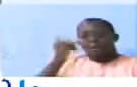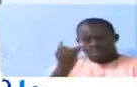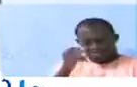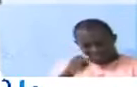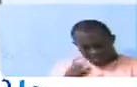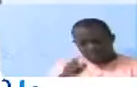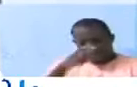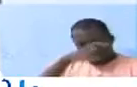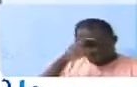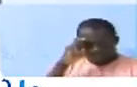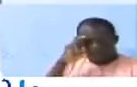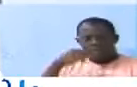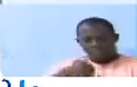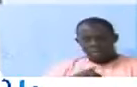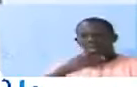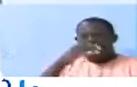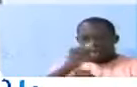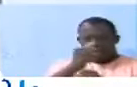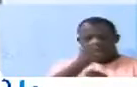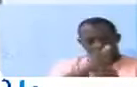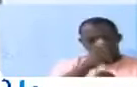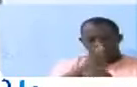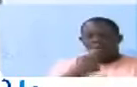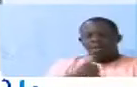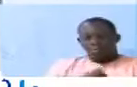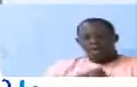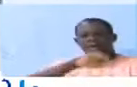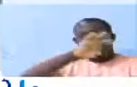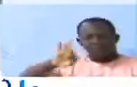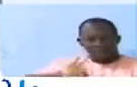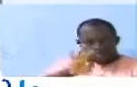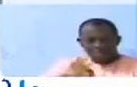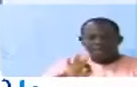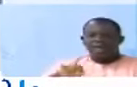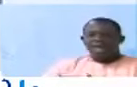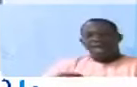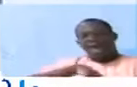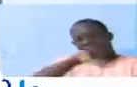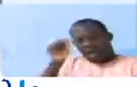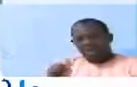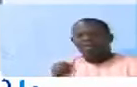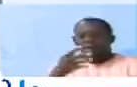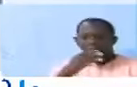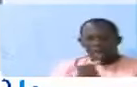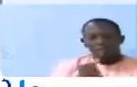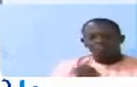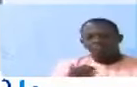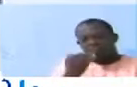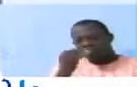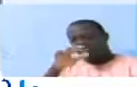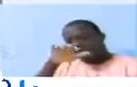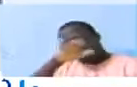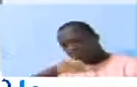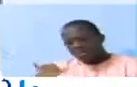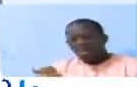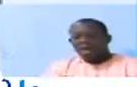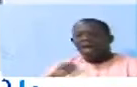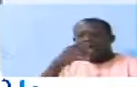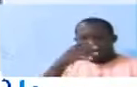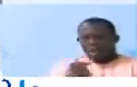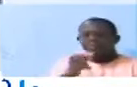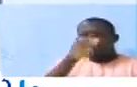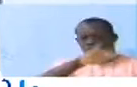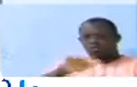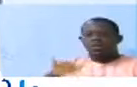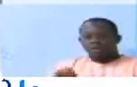job I was sustaining my family with, feeding my family, and that's the job I was able to get my